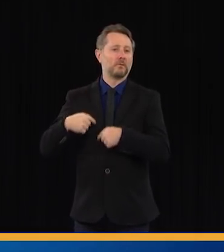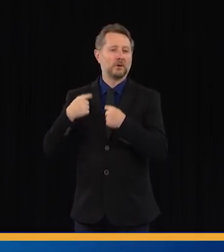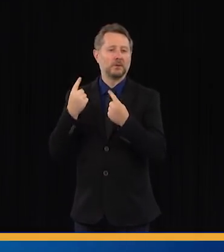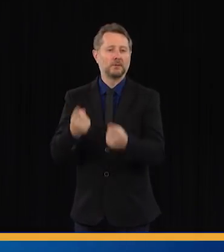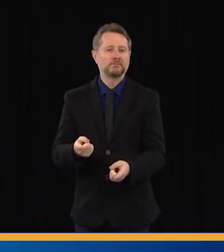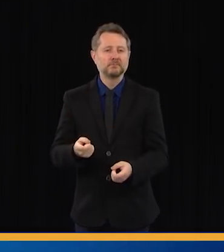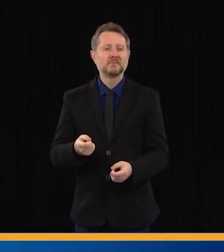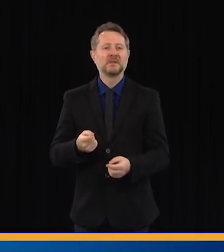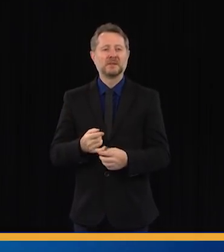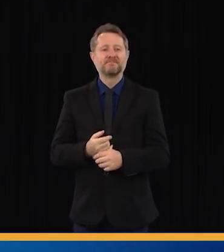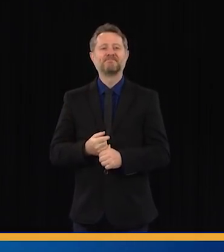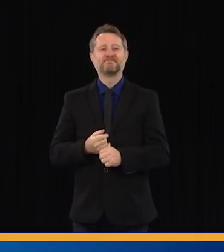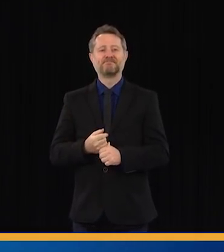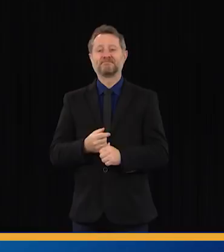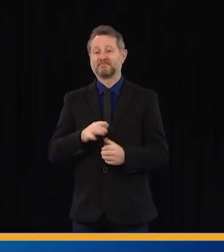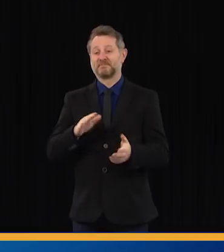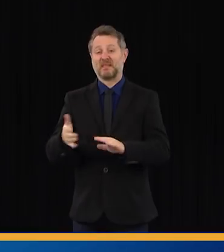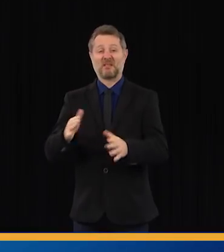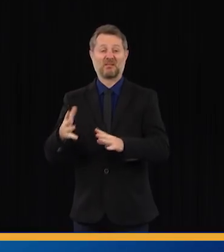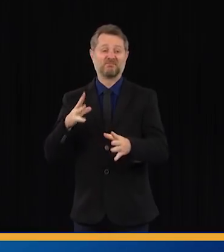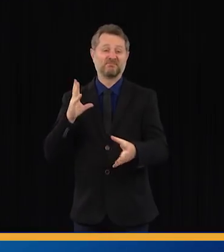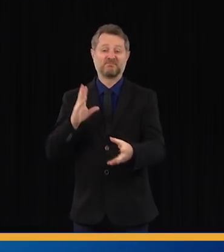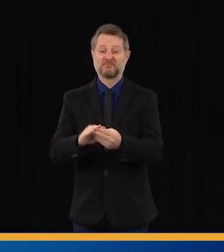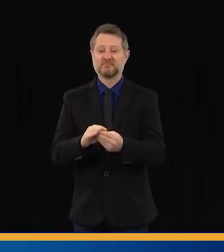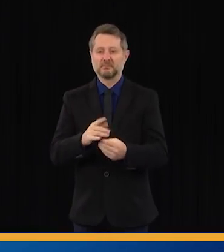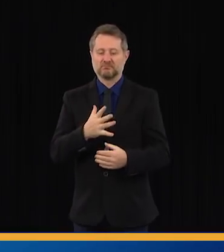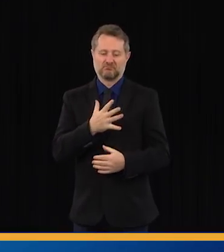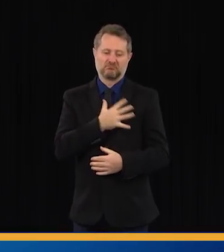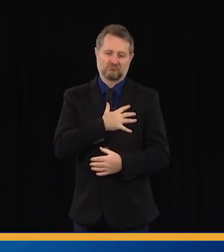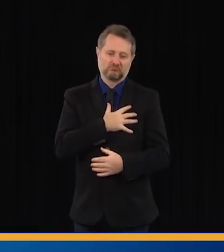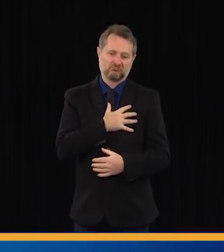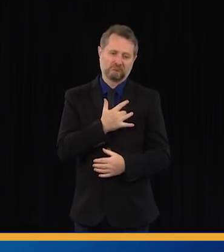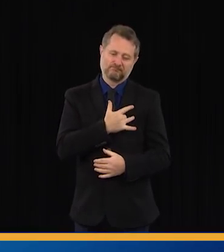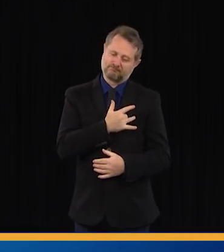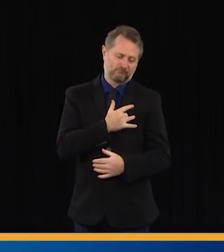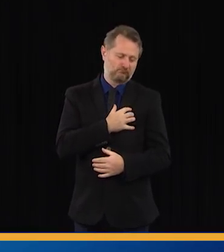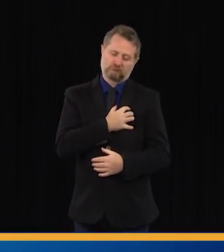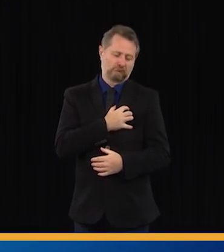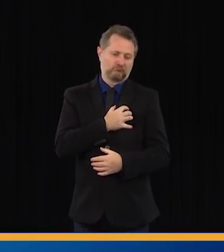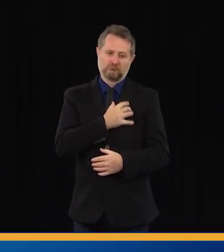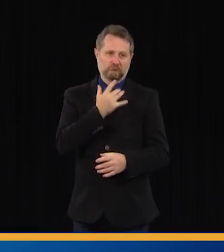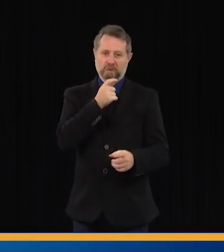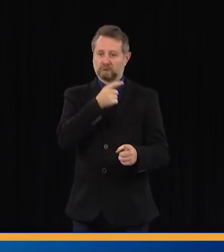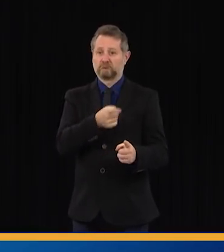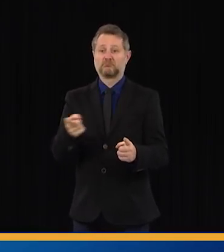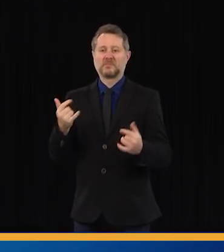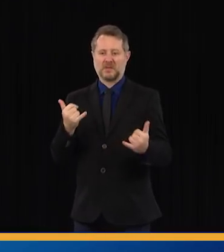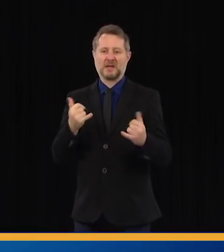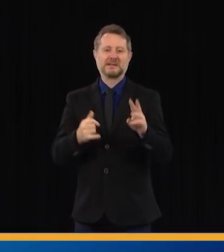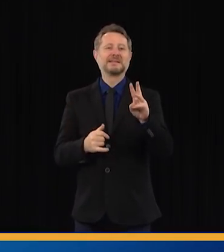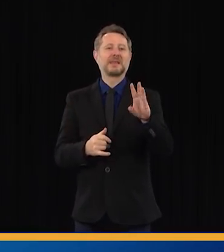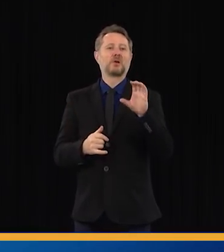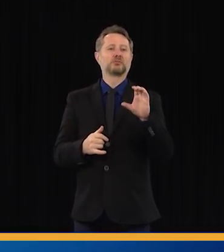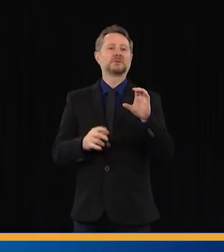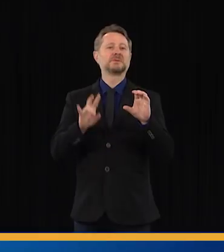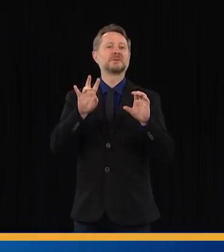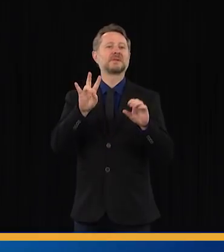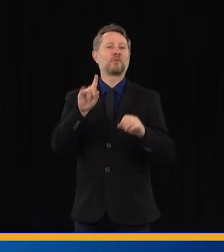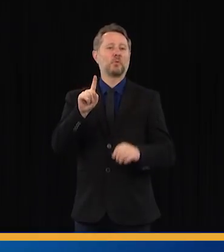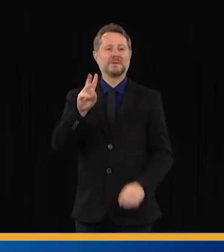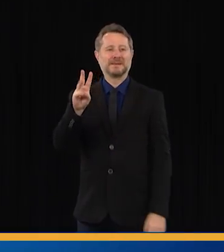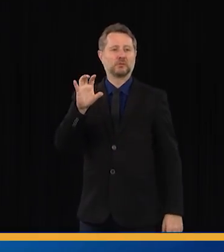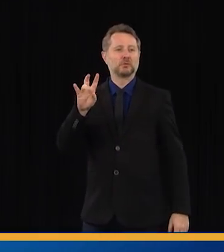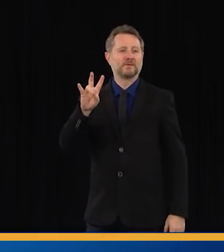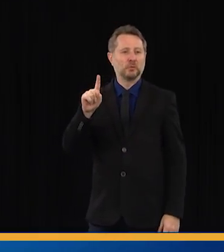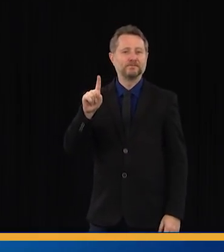York, and the worst news I've had to live with on a personal level. Number of deaths is 671. Not as